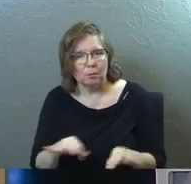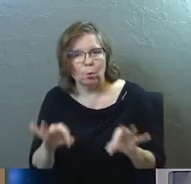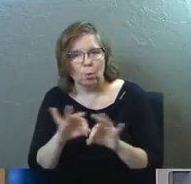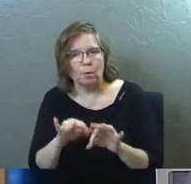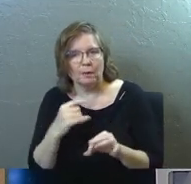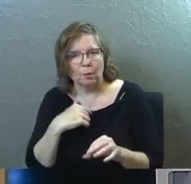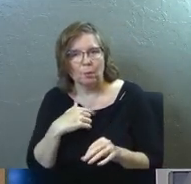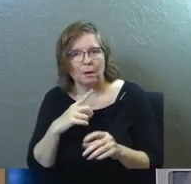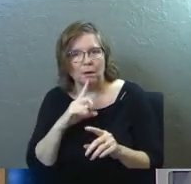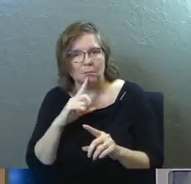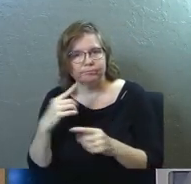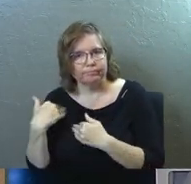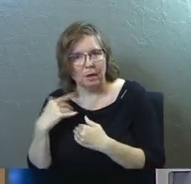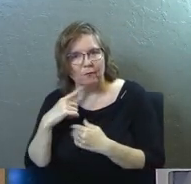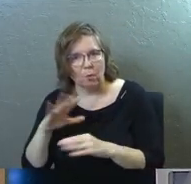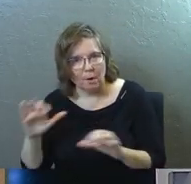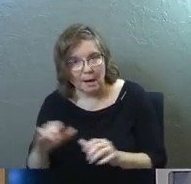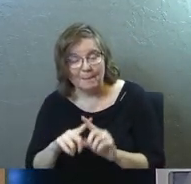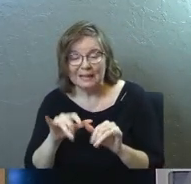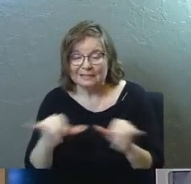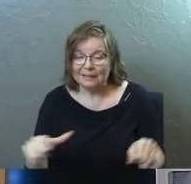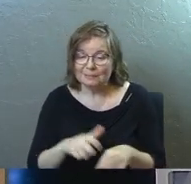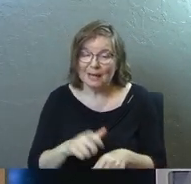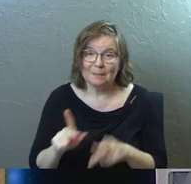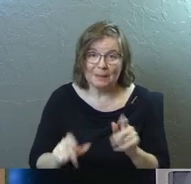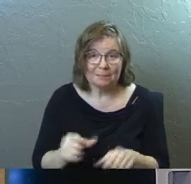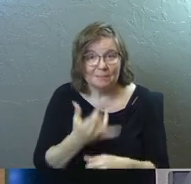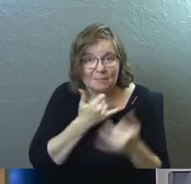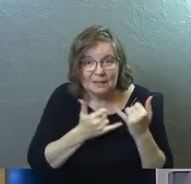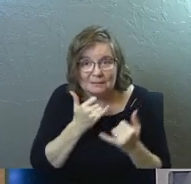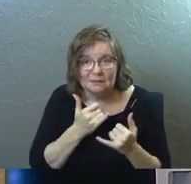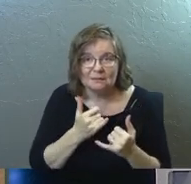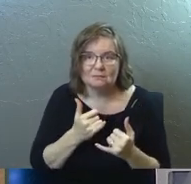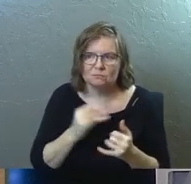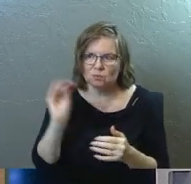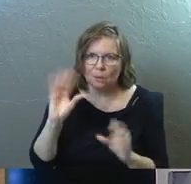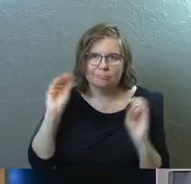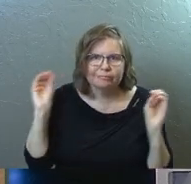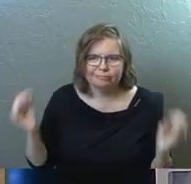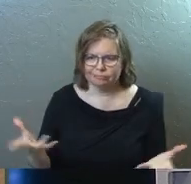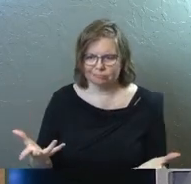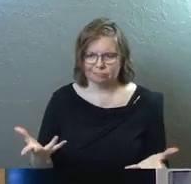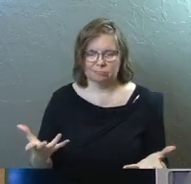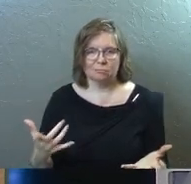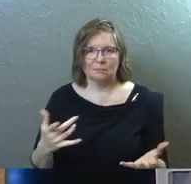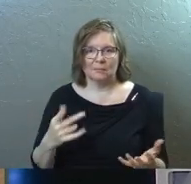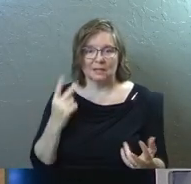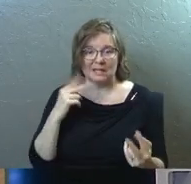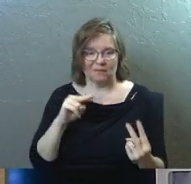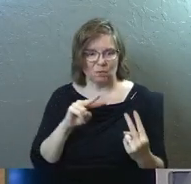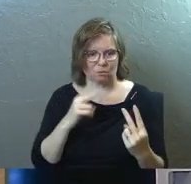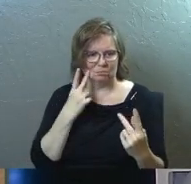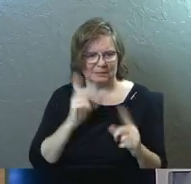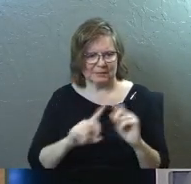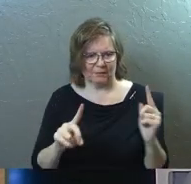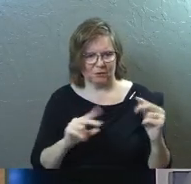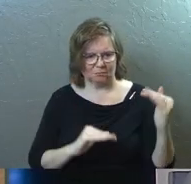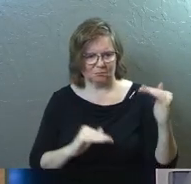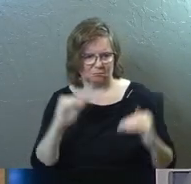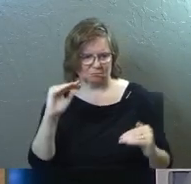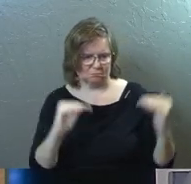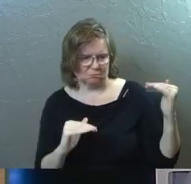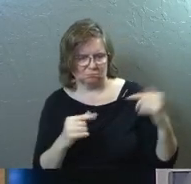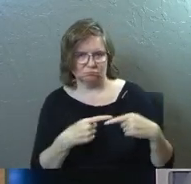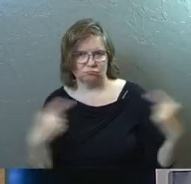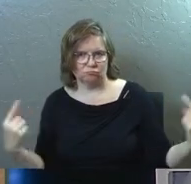Amen. But part of what we do is with those people who maybe we disagree with or we don't see eye to eye with, after we make this, we get a little bit